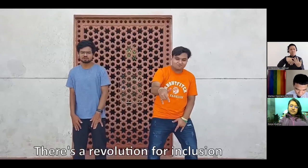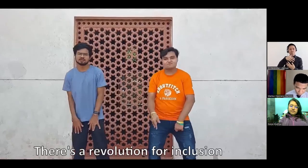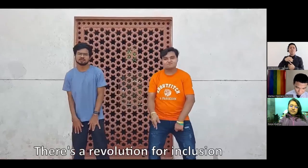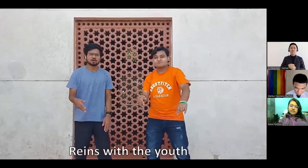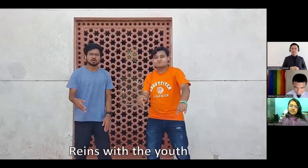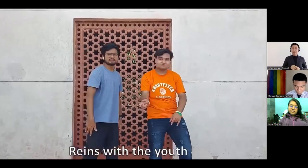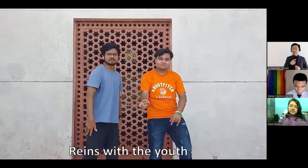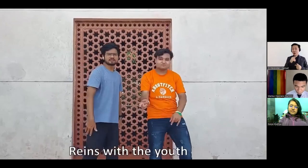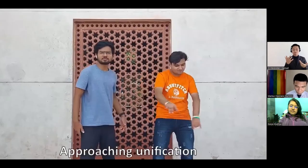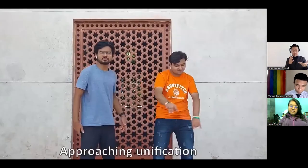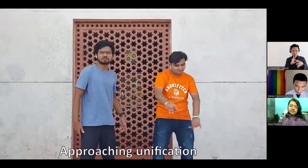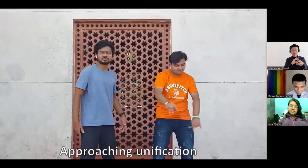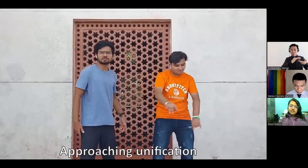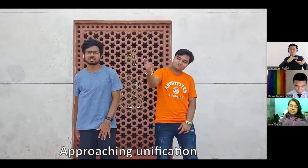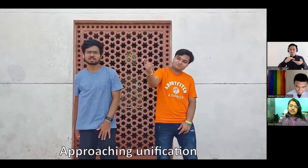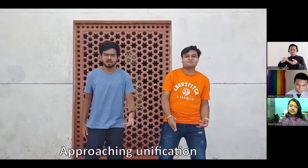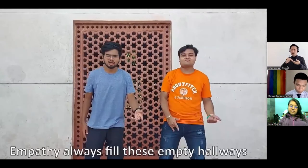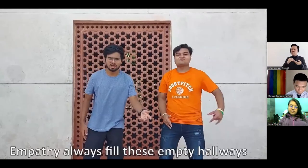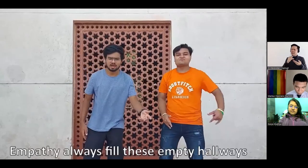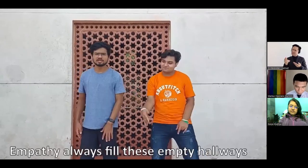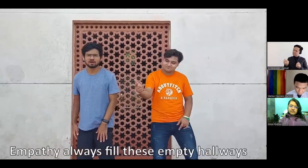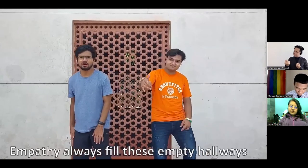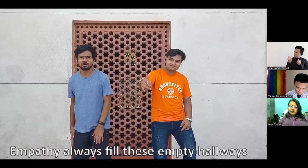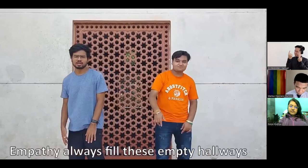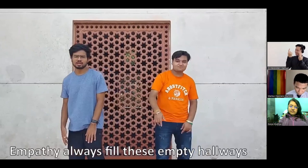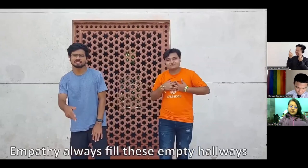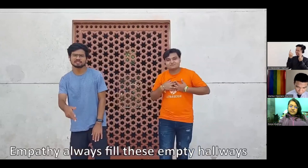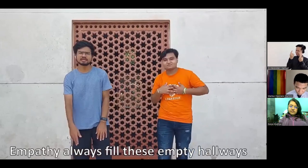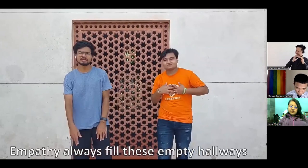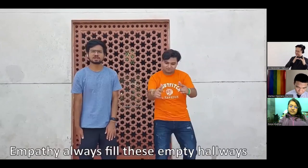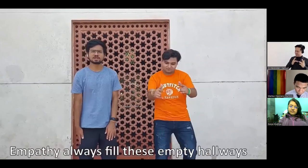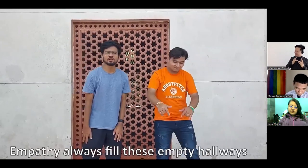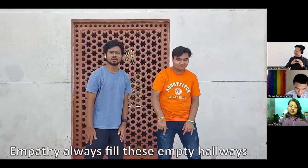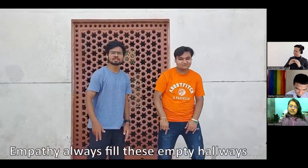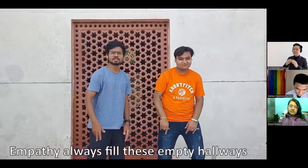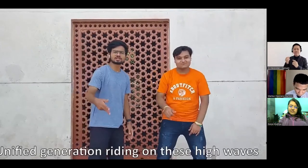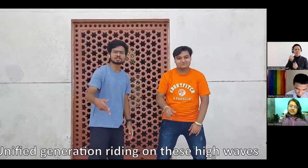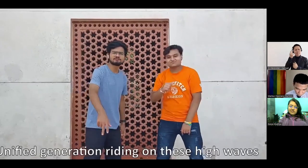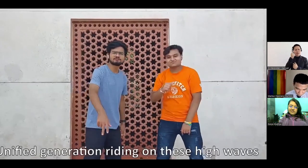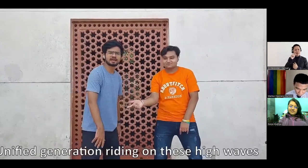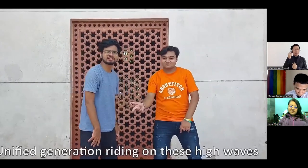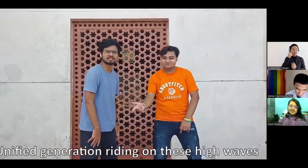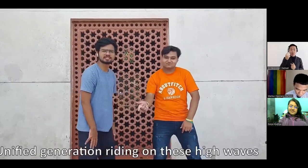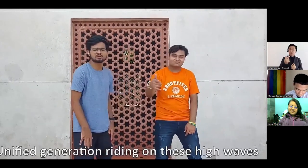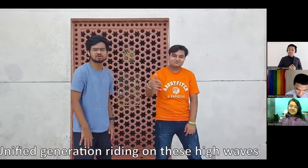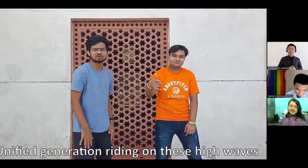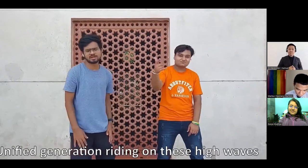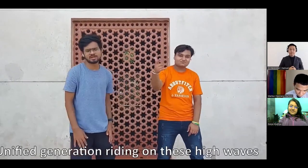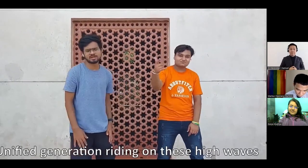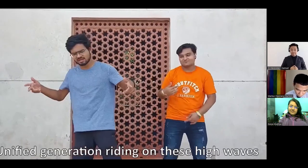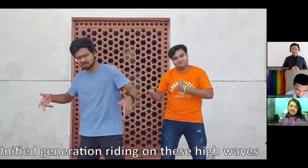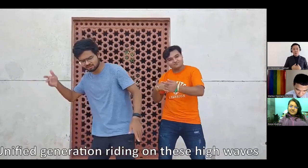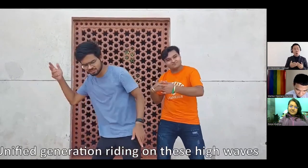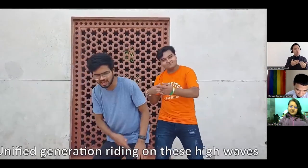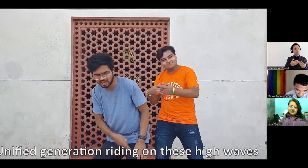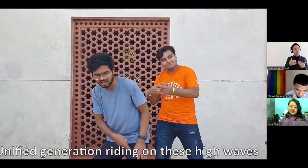approaching unification. Empathy always, fill these empty hallways. Unified generation riding on these highways. MK, slavey, brothers